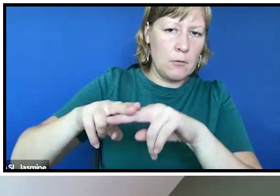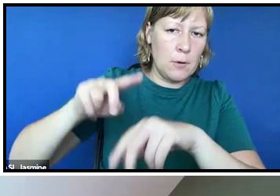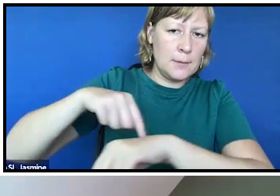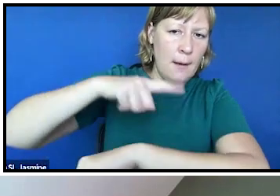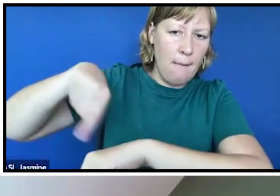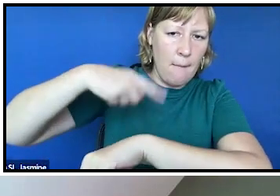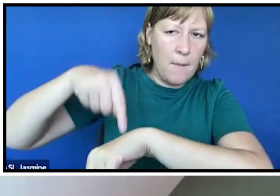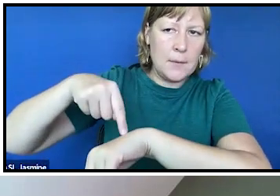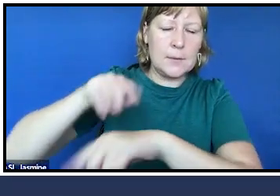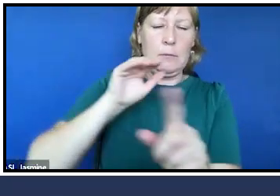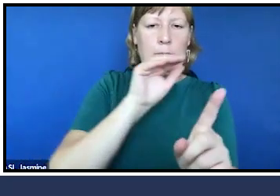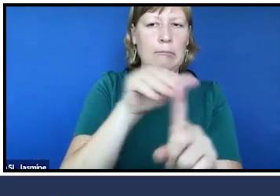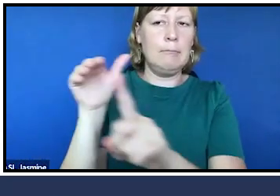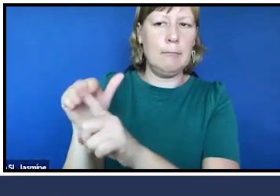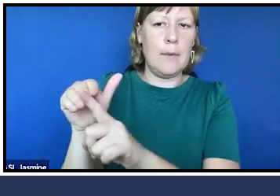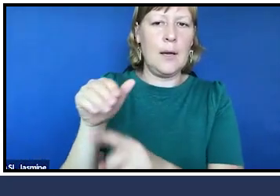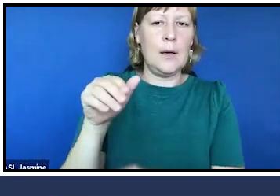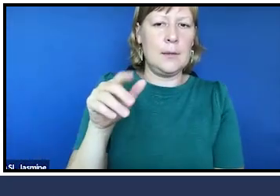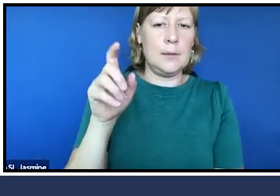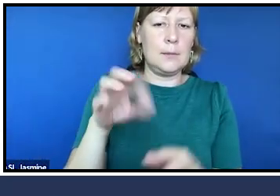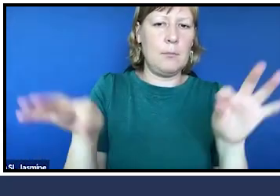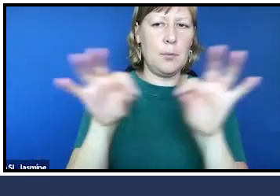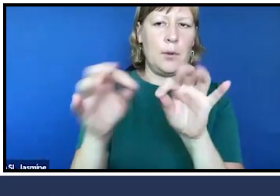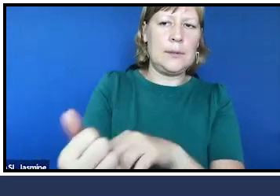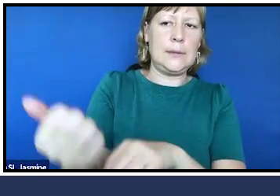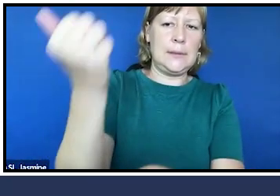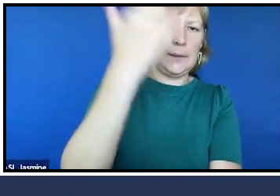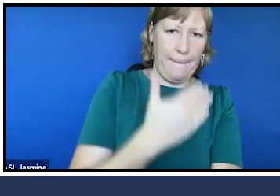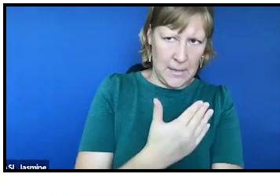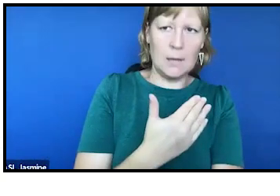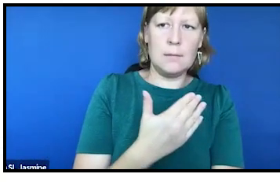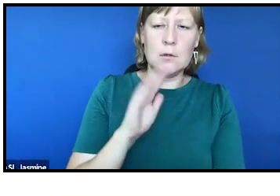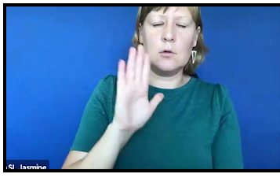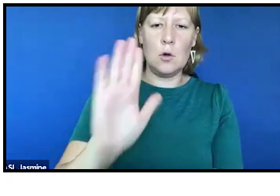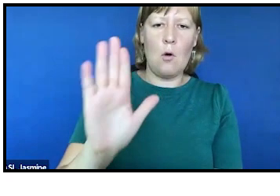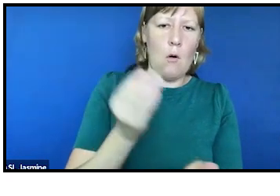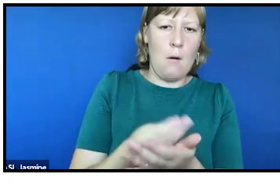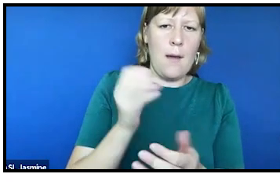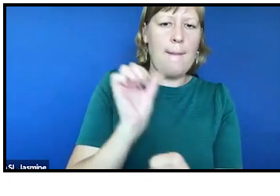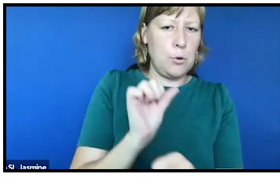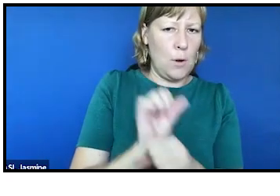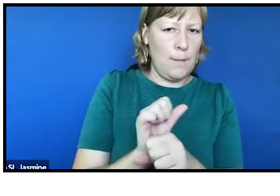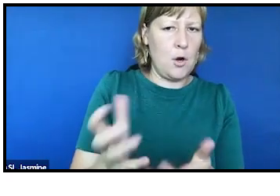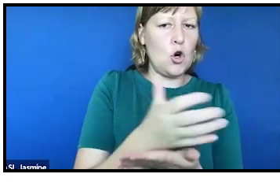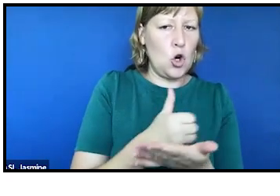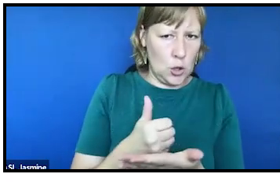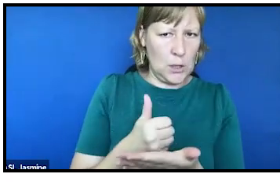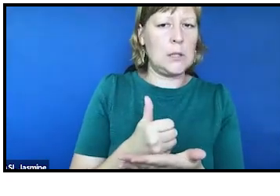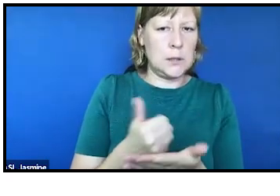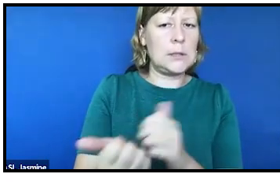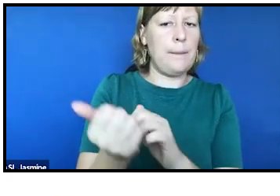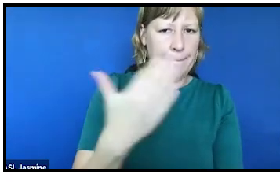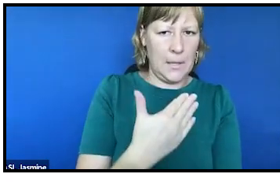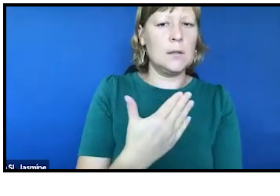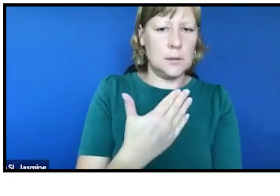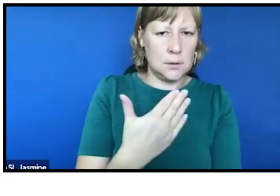need to submit their income, employment earnings. Reporting Yes. form, yeah.